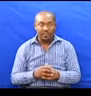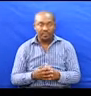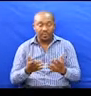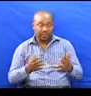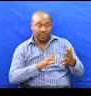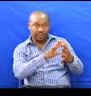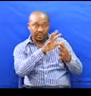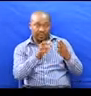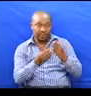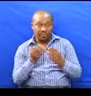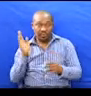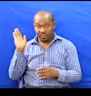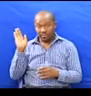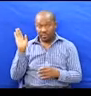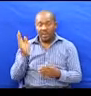are some